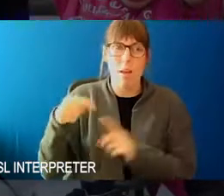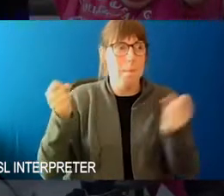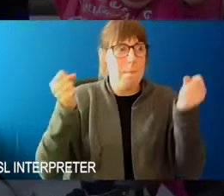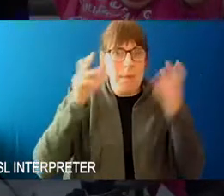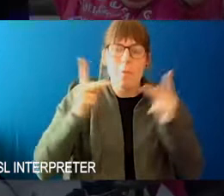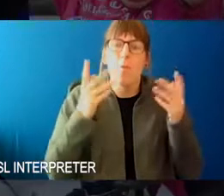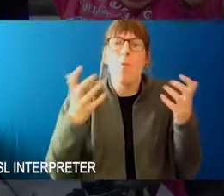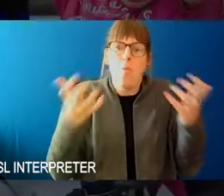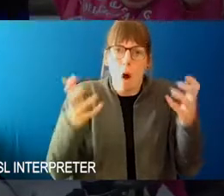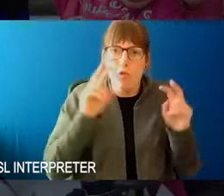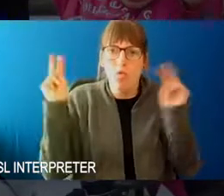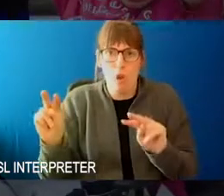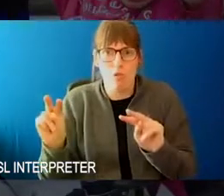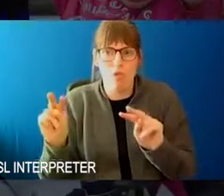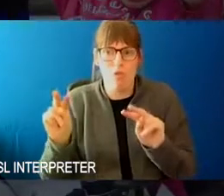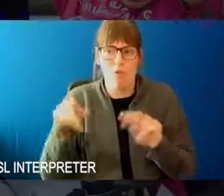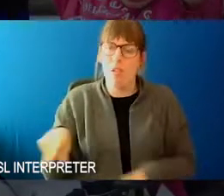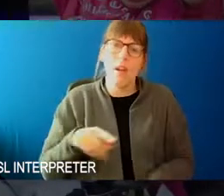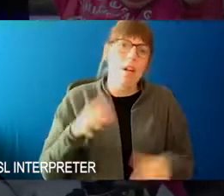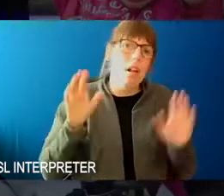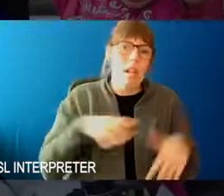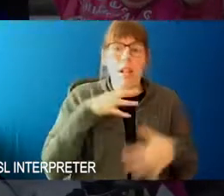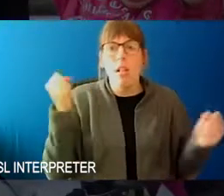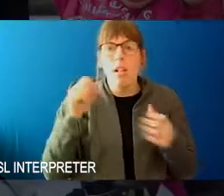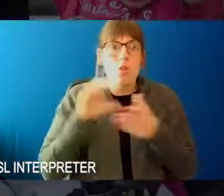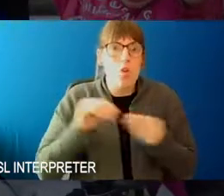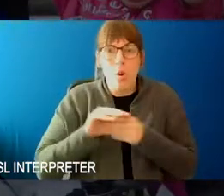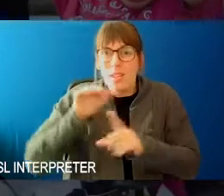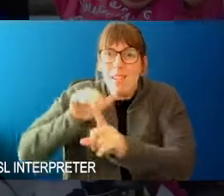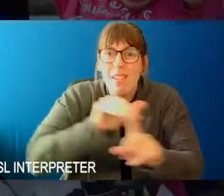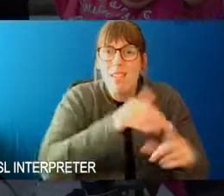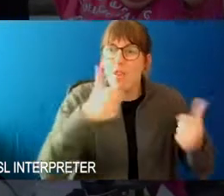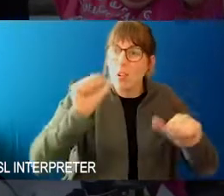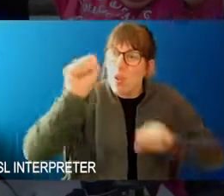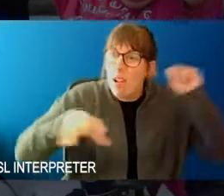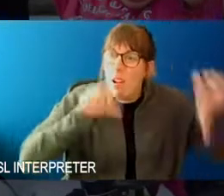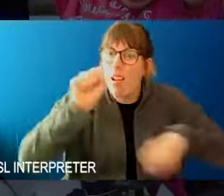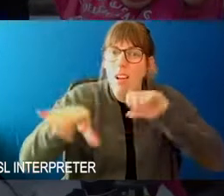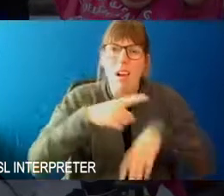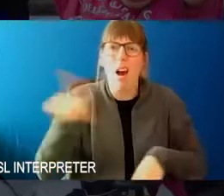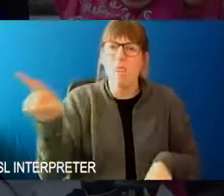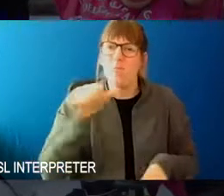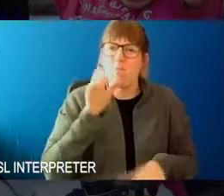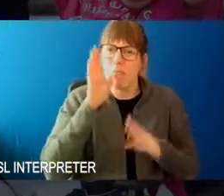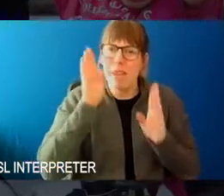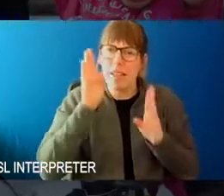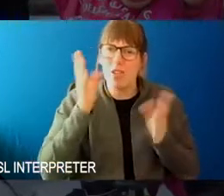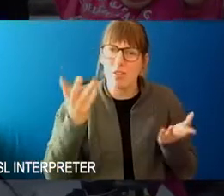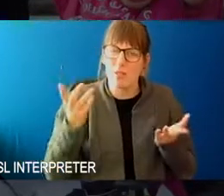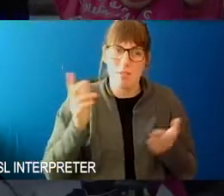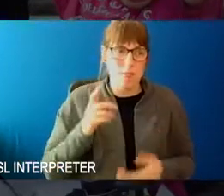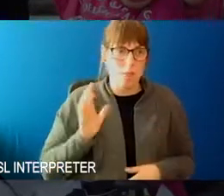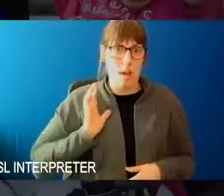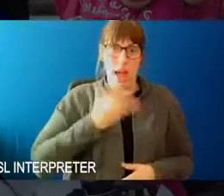mind. They knew they had a massive audience. They were tired of trying to get their stories into others who own media. They